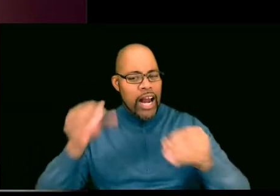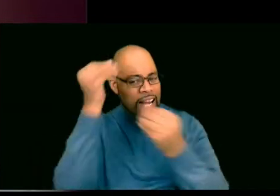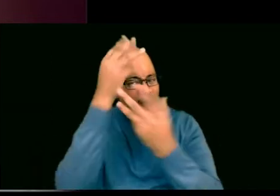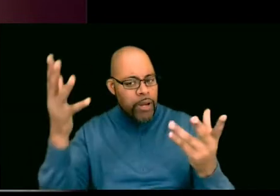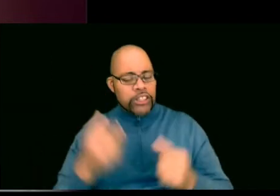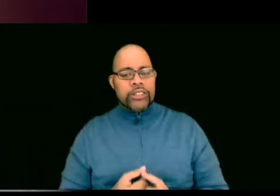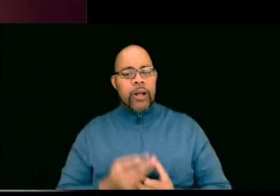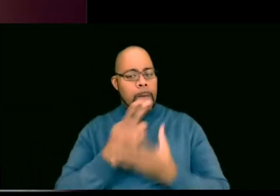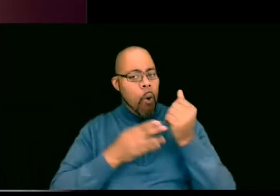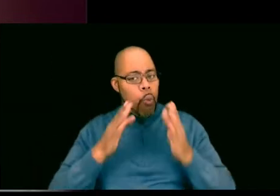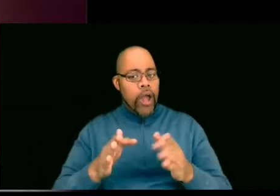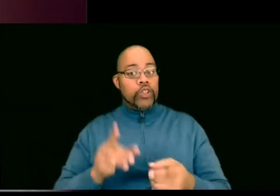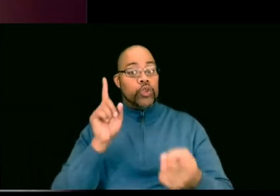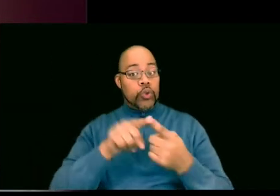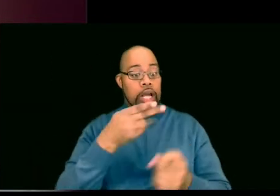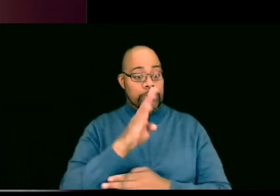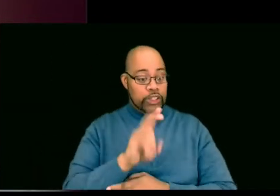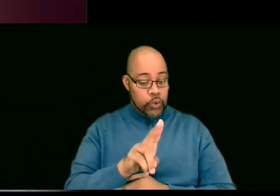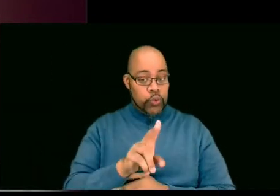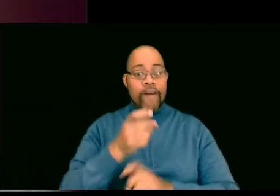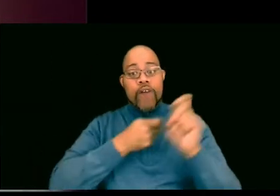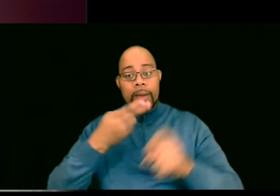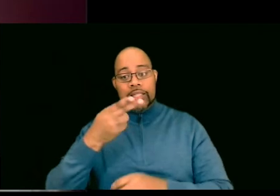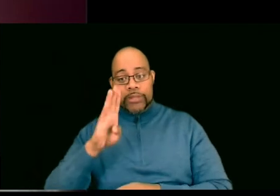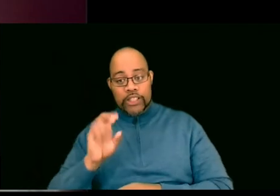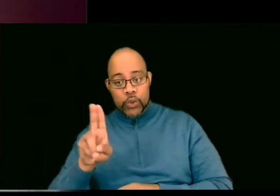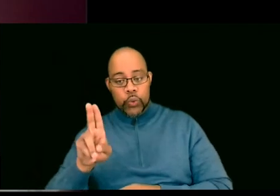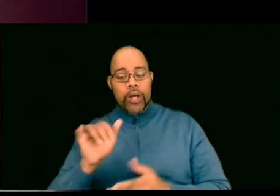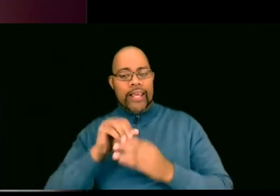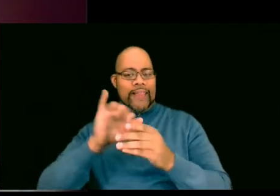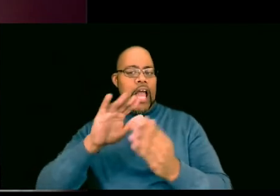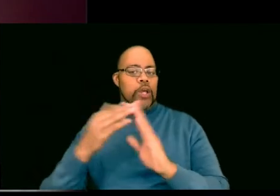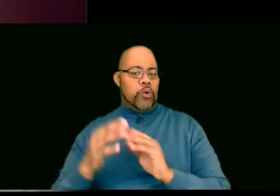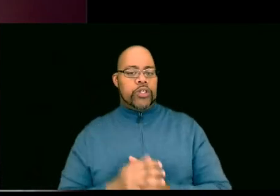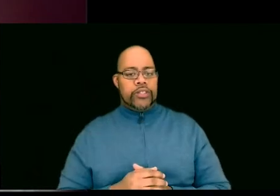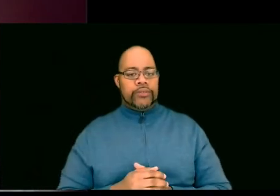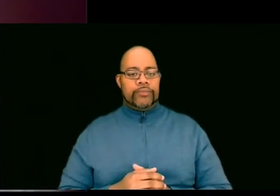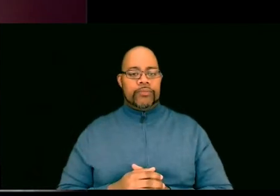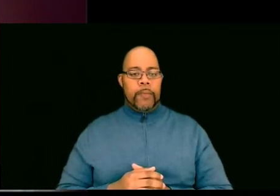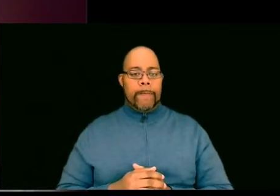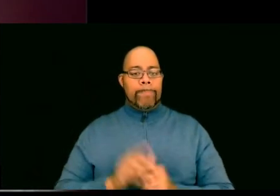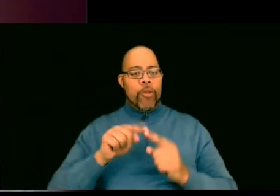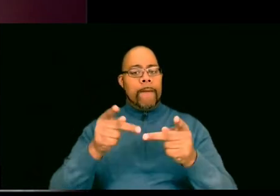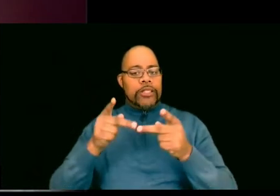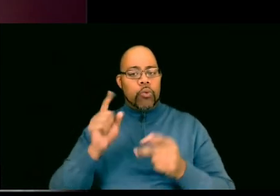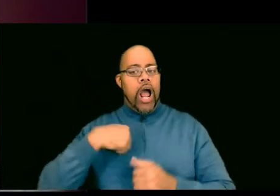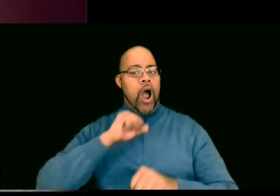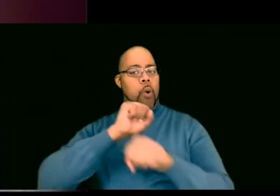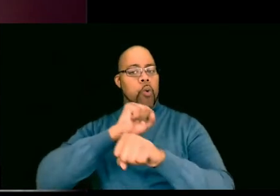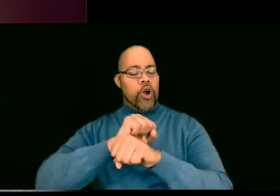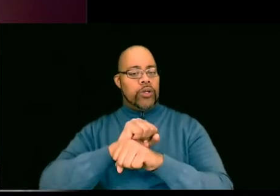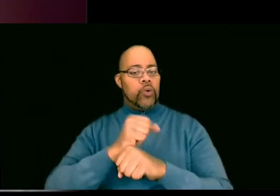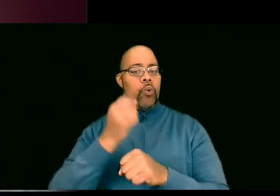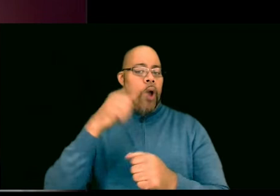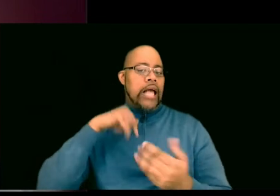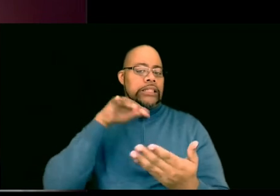disseminate information both ways to HBCUs from HBCUs in that community to the places where